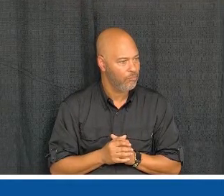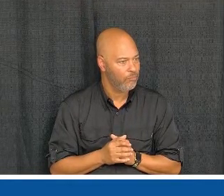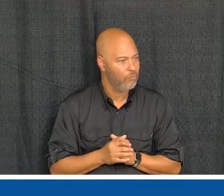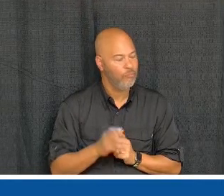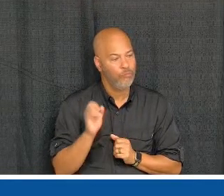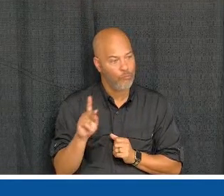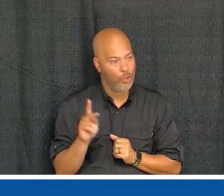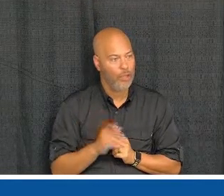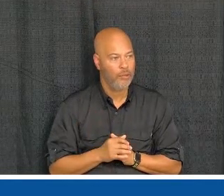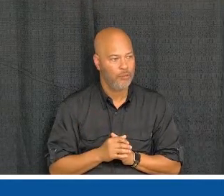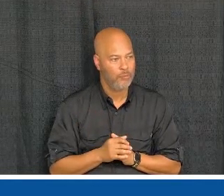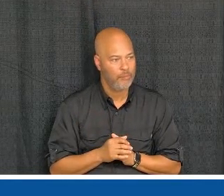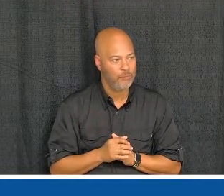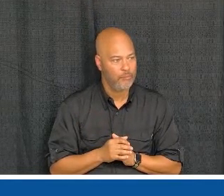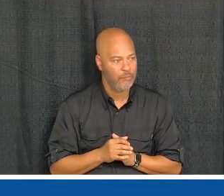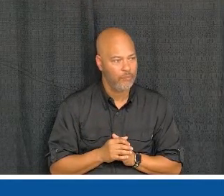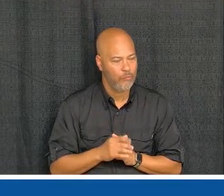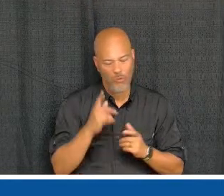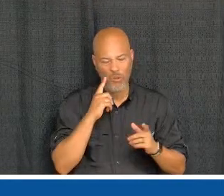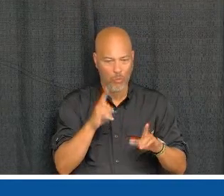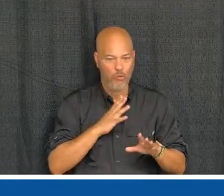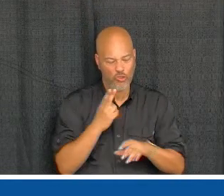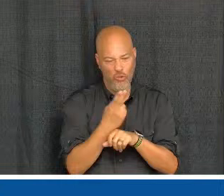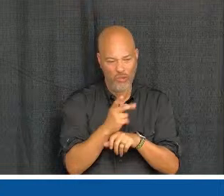Okay, we'll work with that.